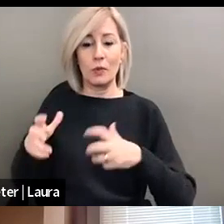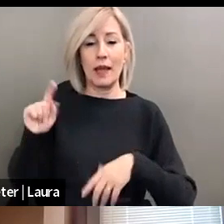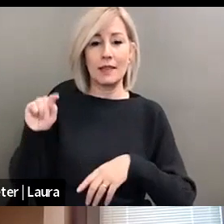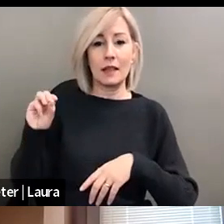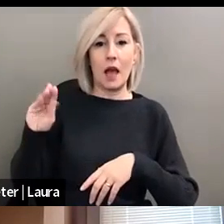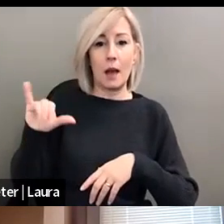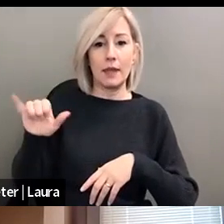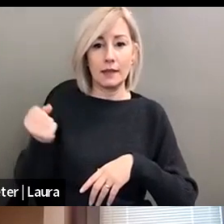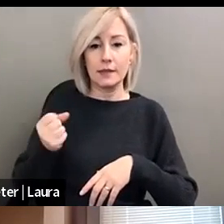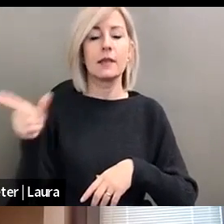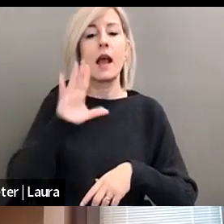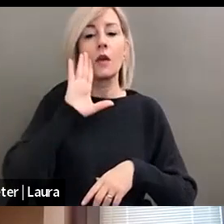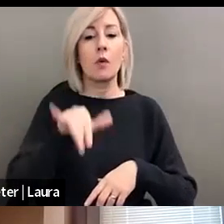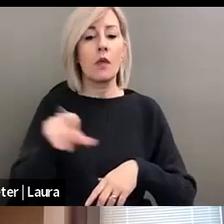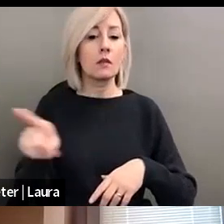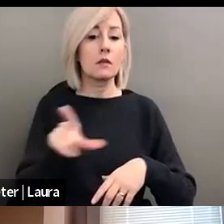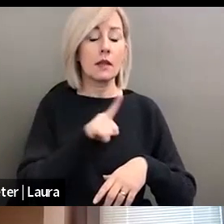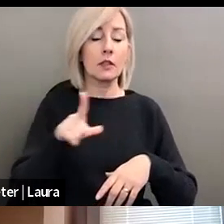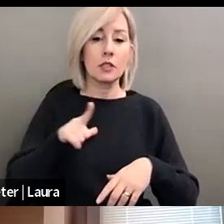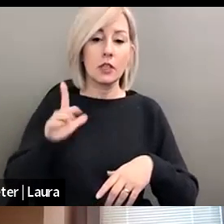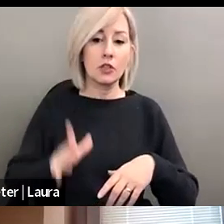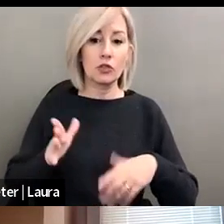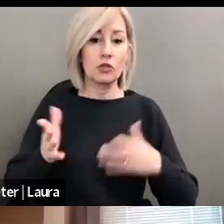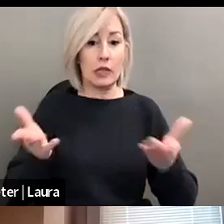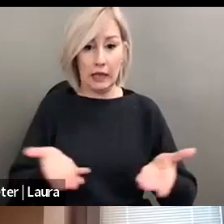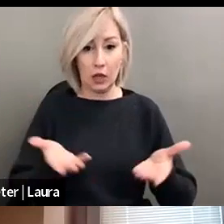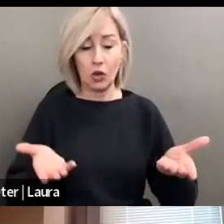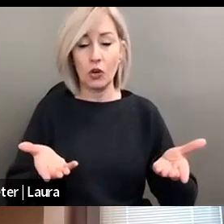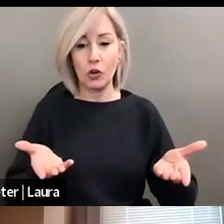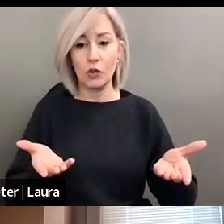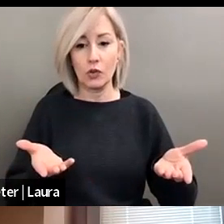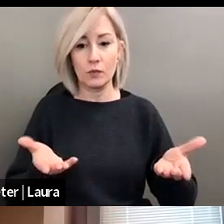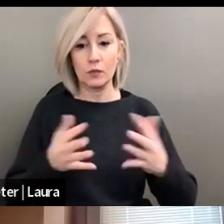And I know that the legislators on here as well,